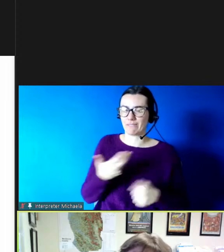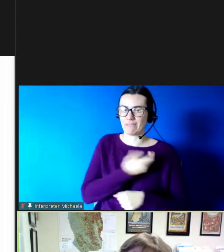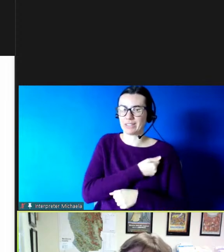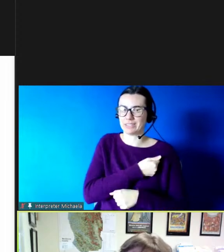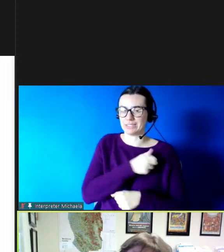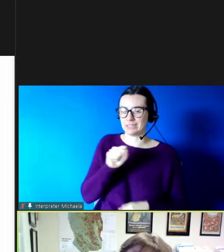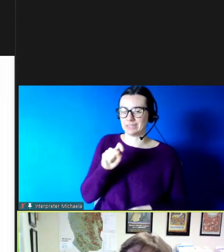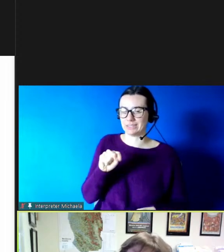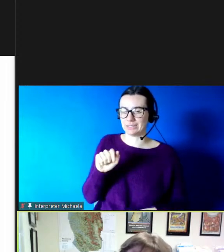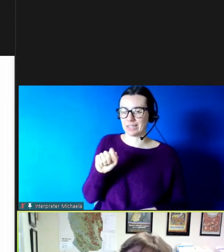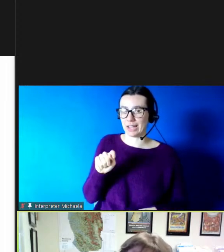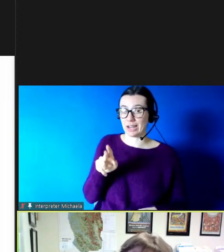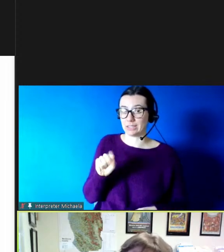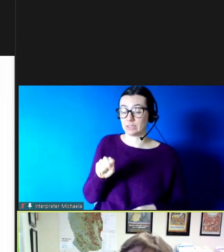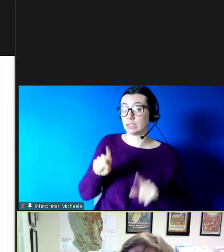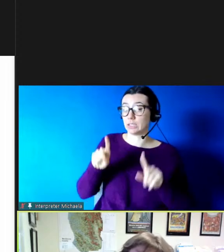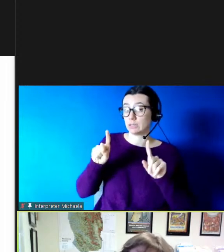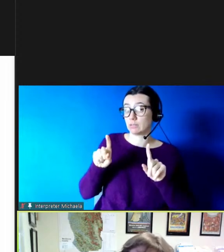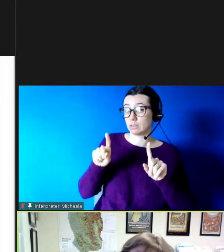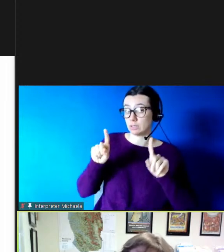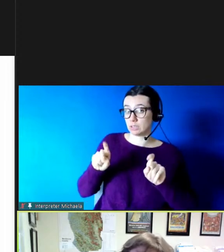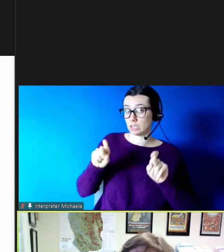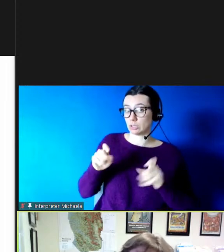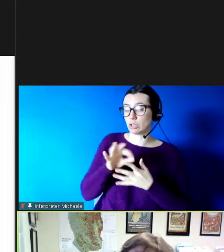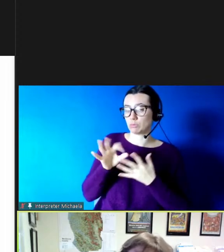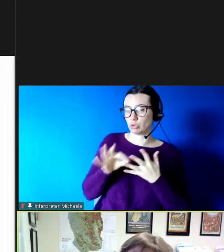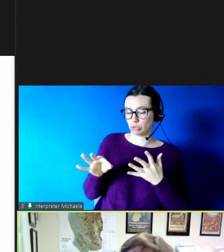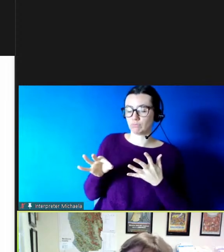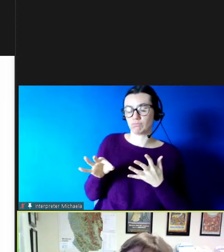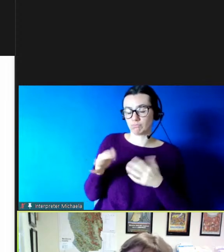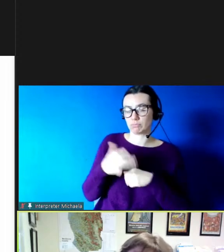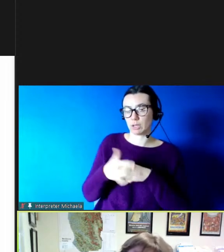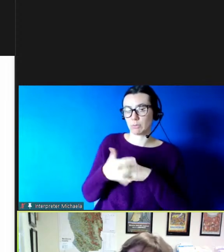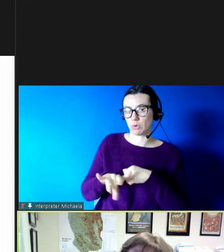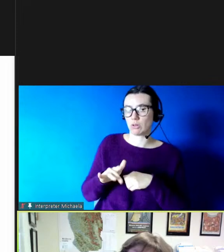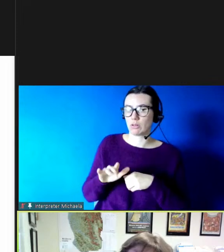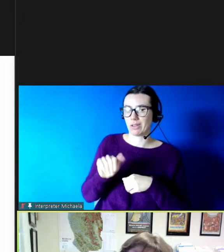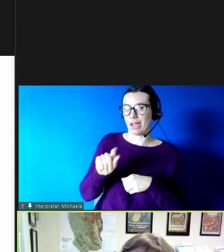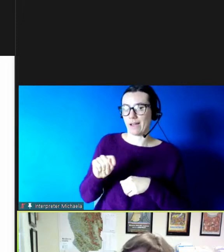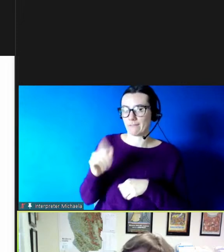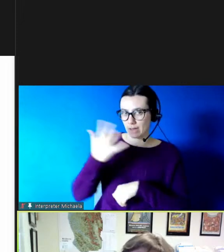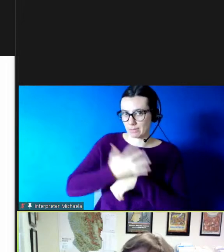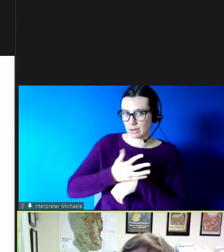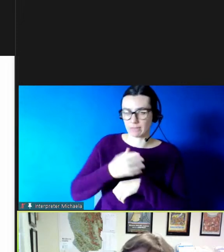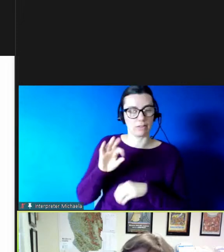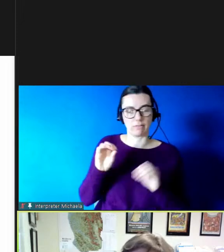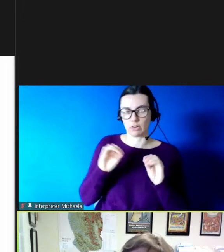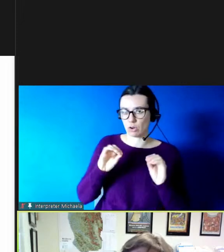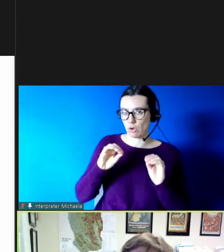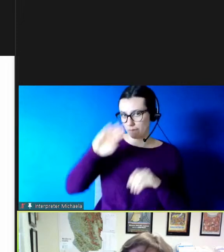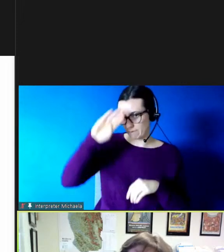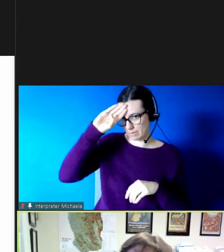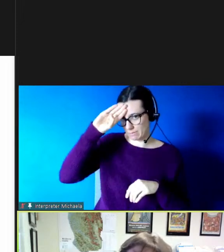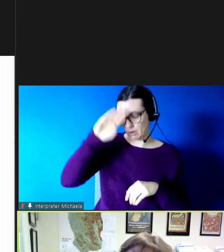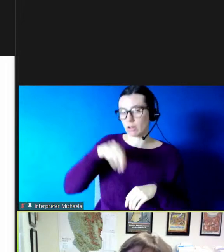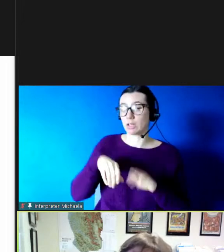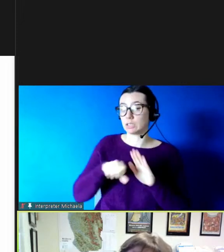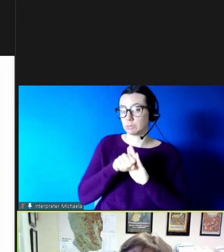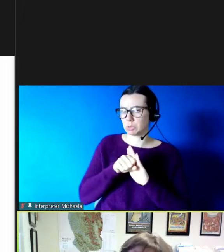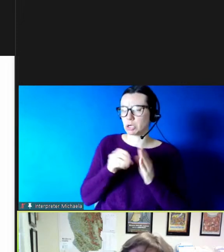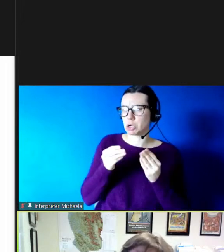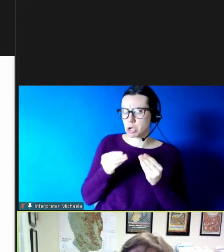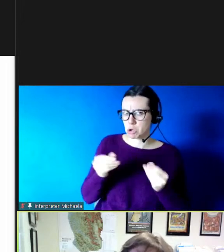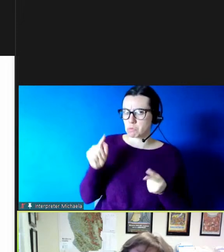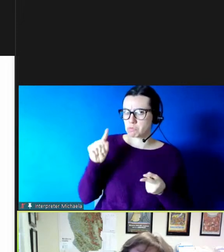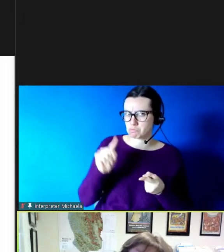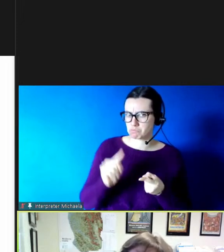out option is available at 5 days if there's no fever and symptoms are resolving. And for those